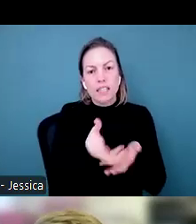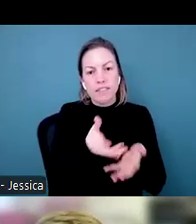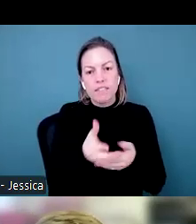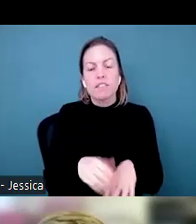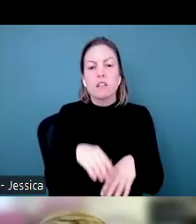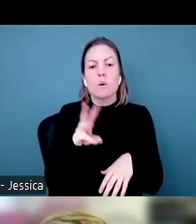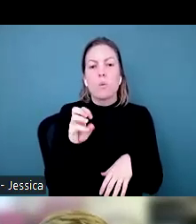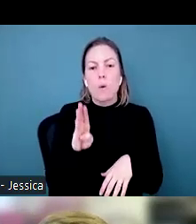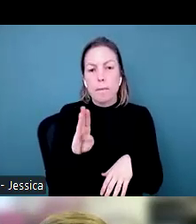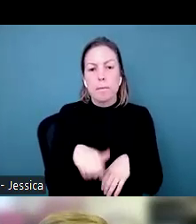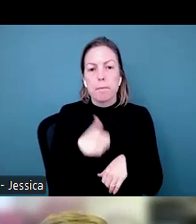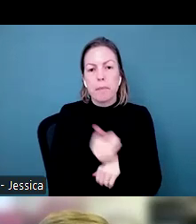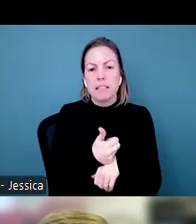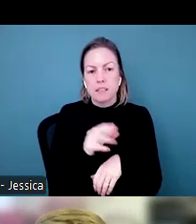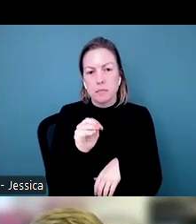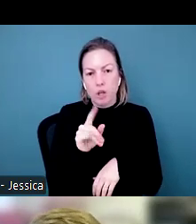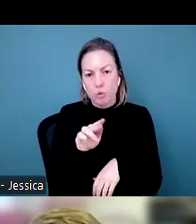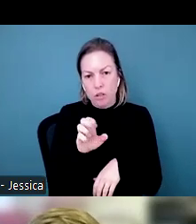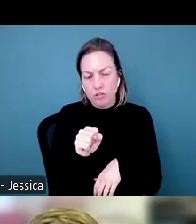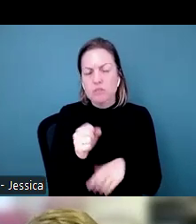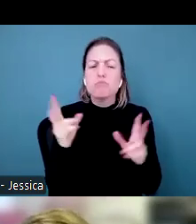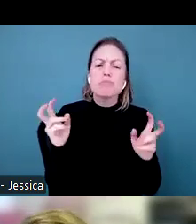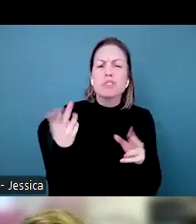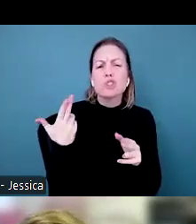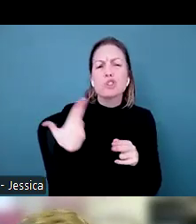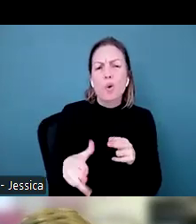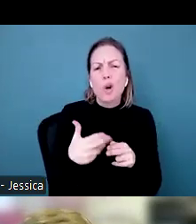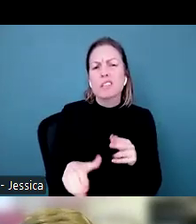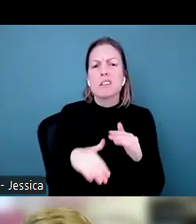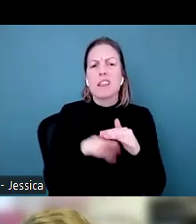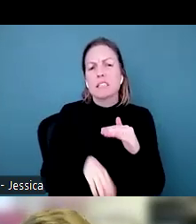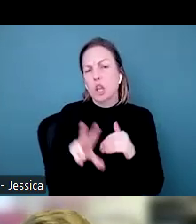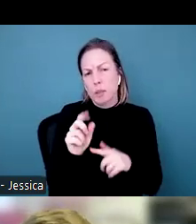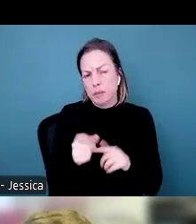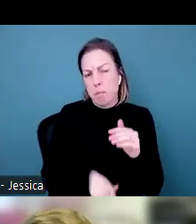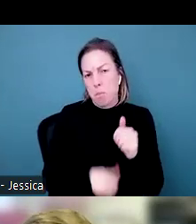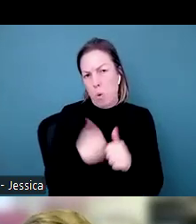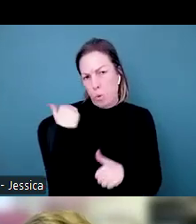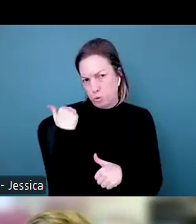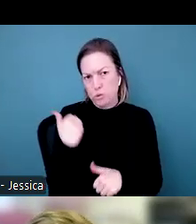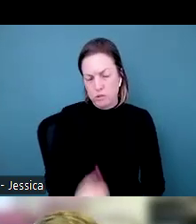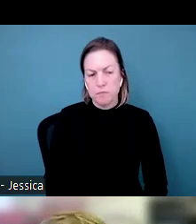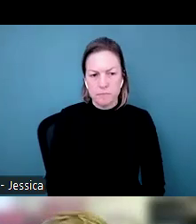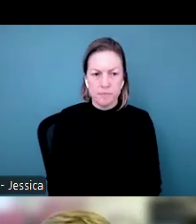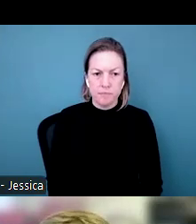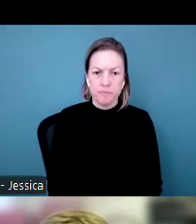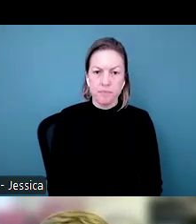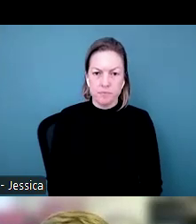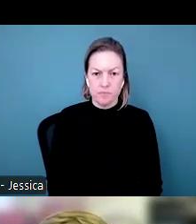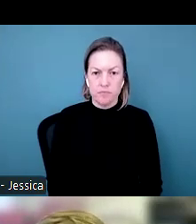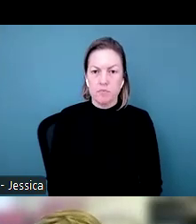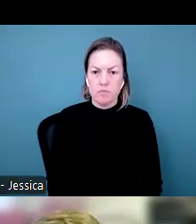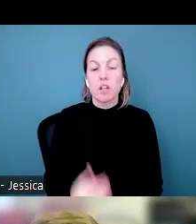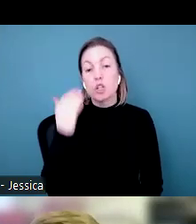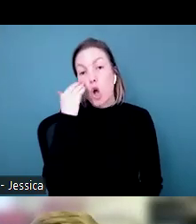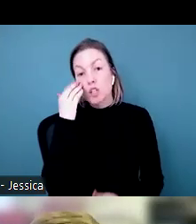content that are relatively short, meaning less than 30 minutes. The majority of them are less than 30-minute blocks. They have knowledge checks where